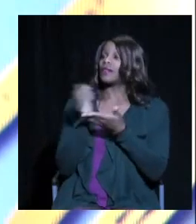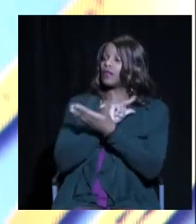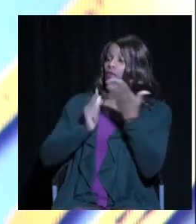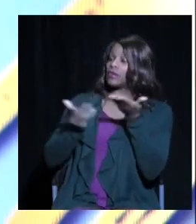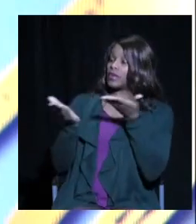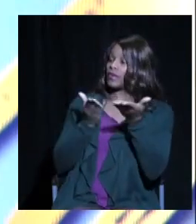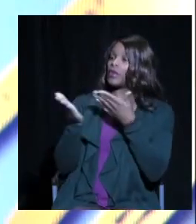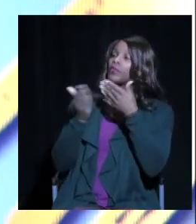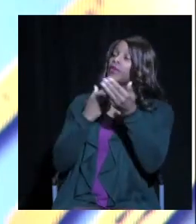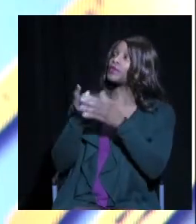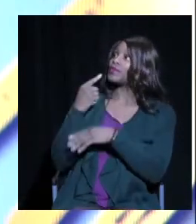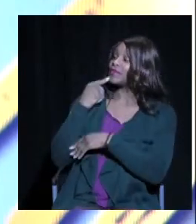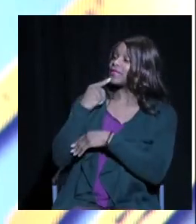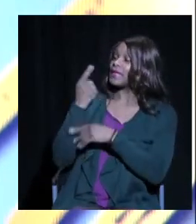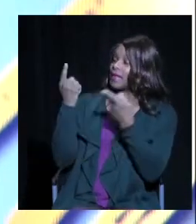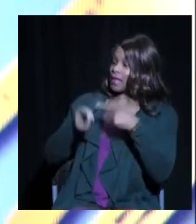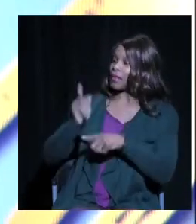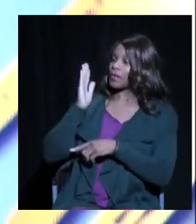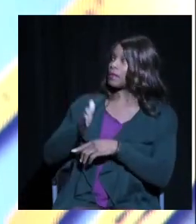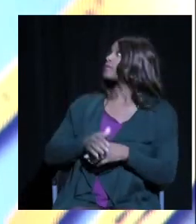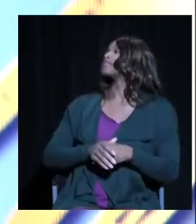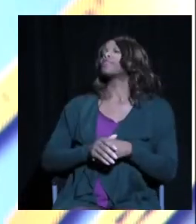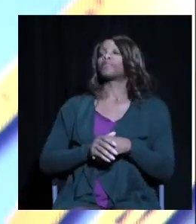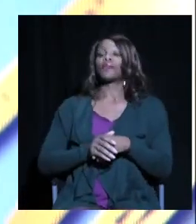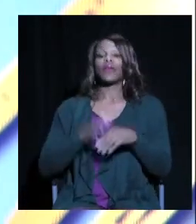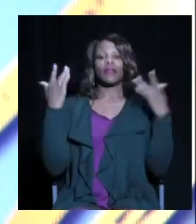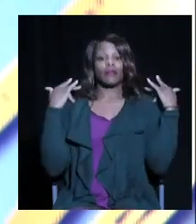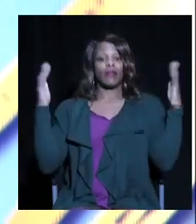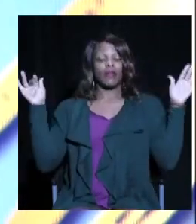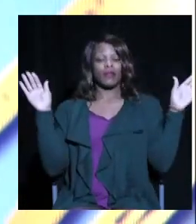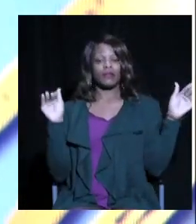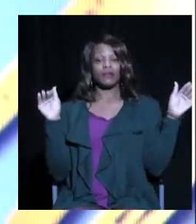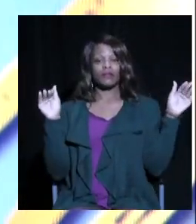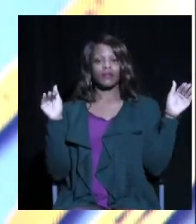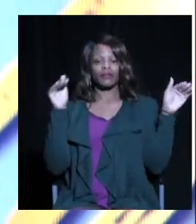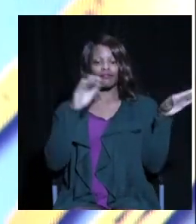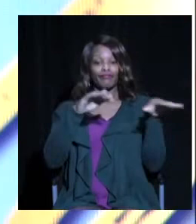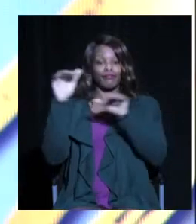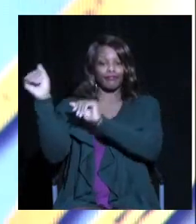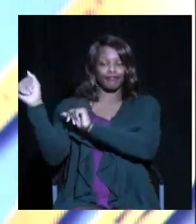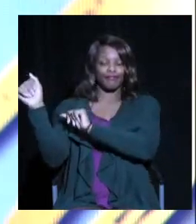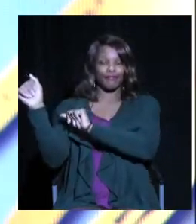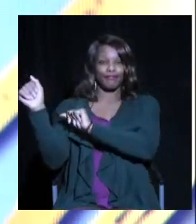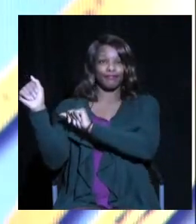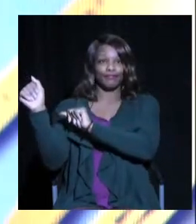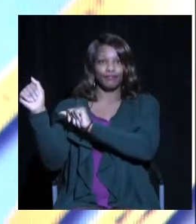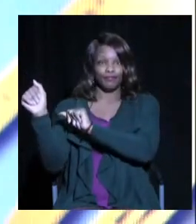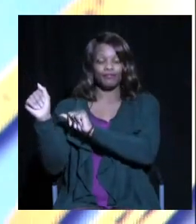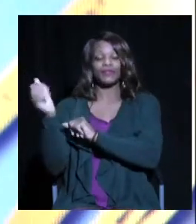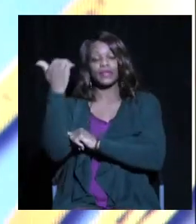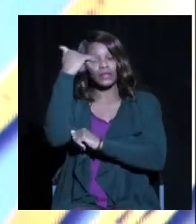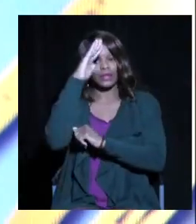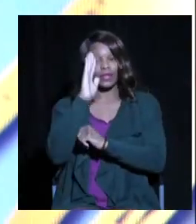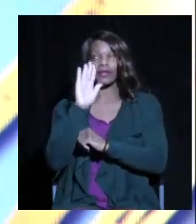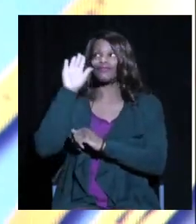your word to me be fulfilled." Then the angel left her. That's God's